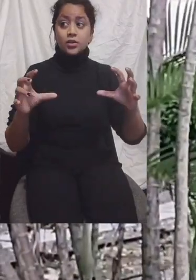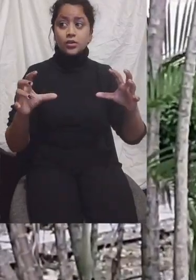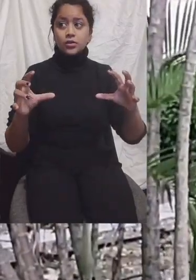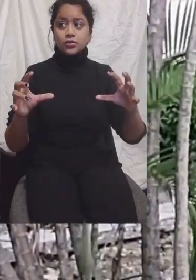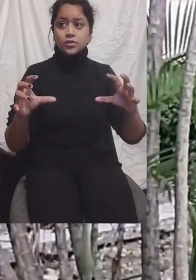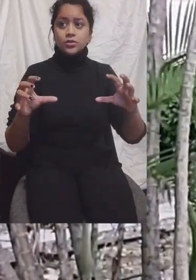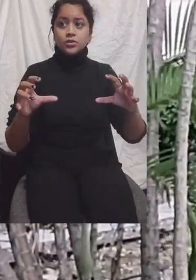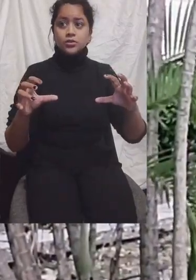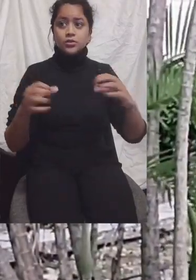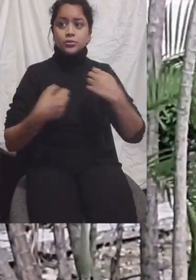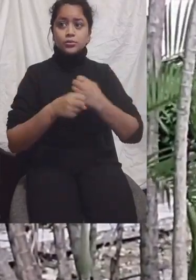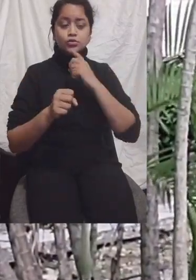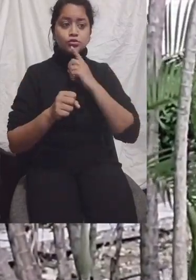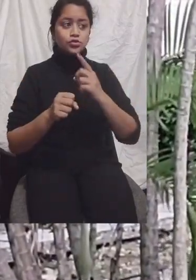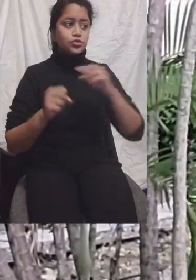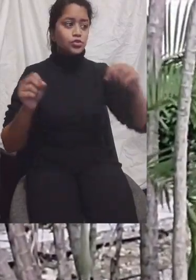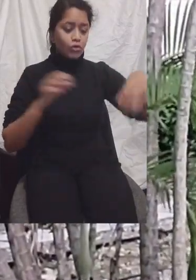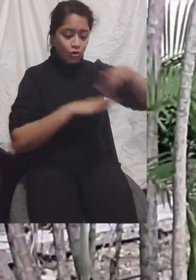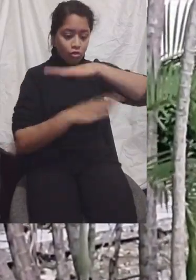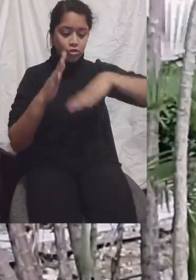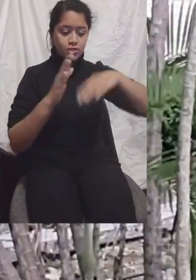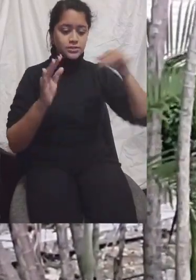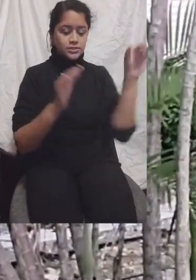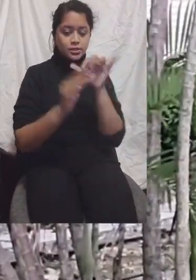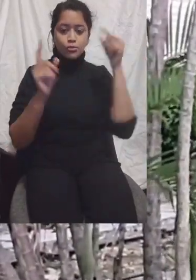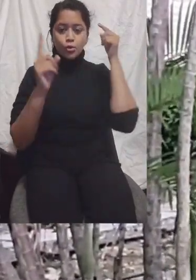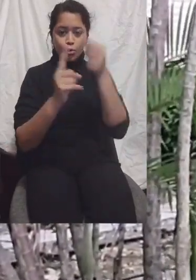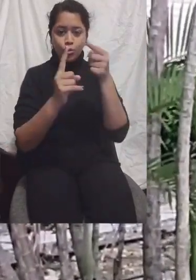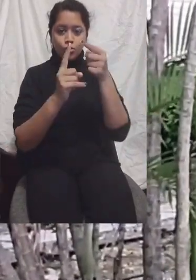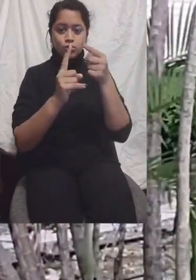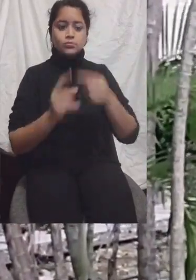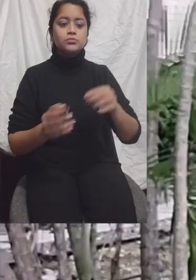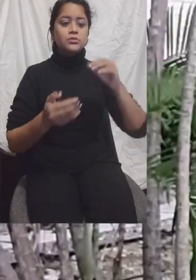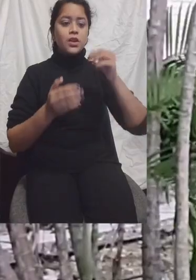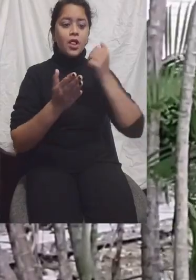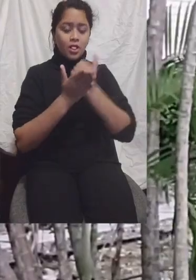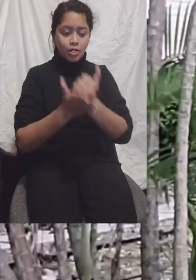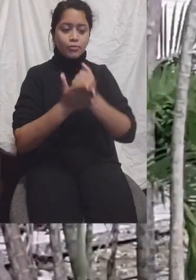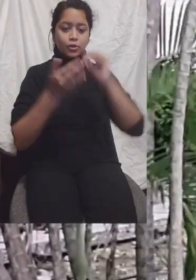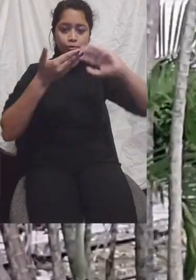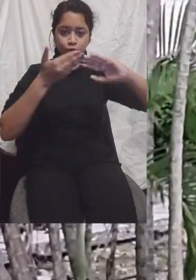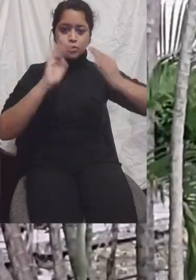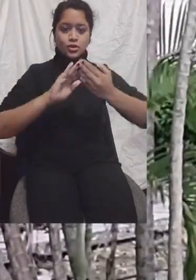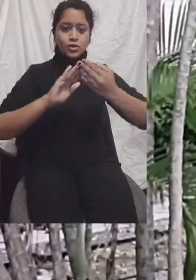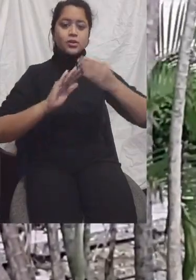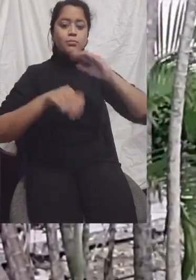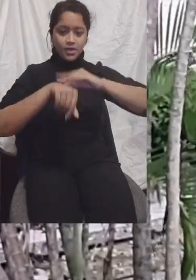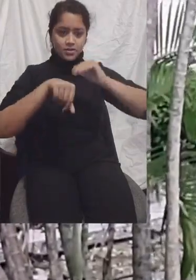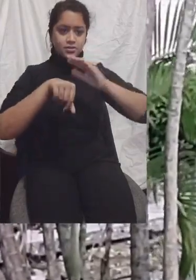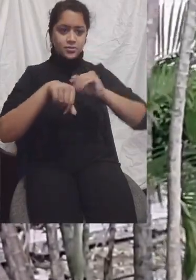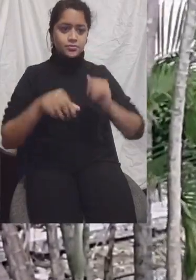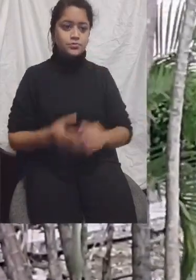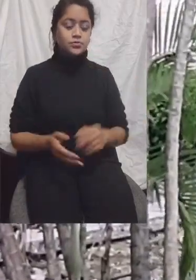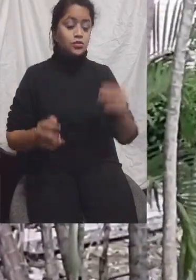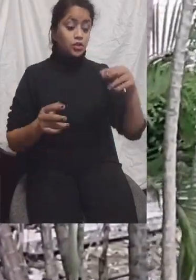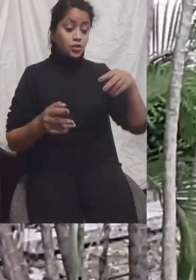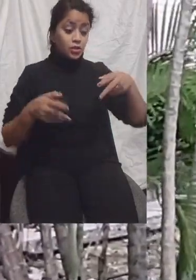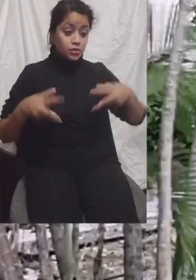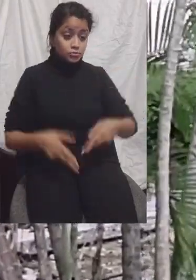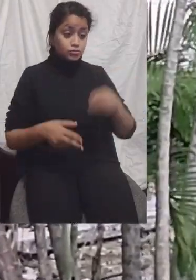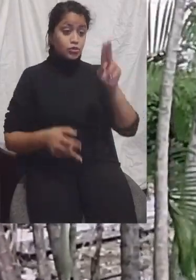and forth. So it's a great way that all together we're all doing little different things, but at the end